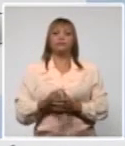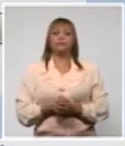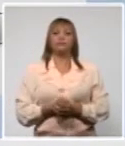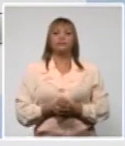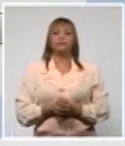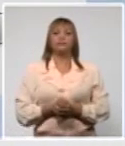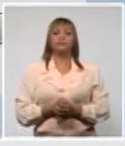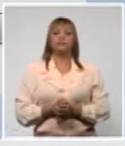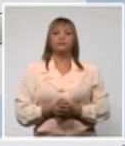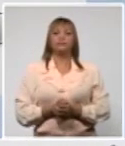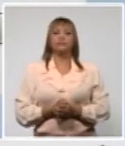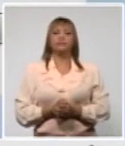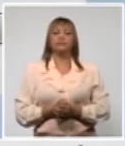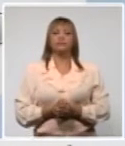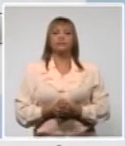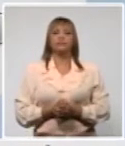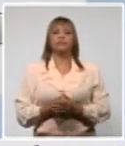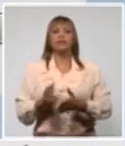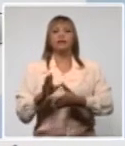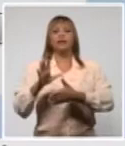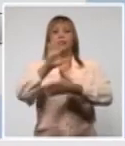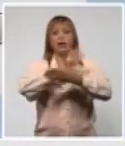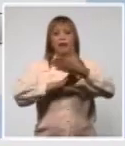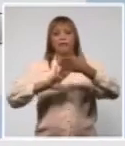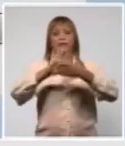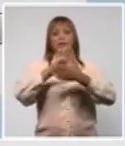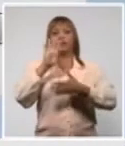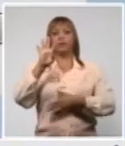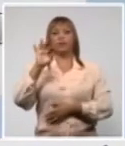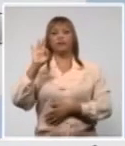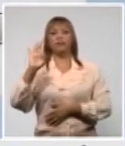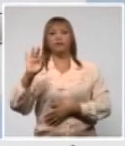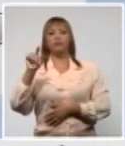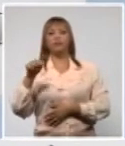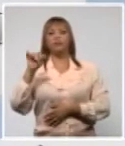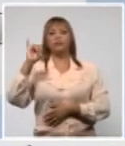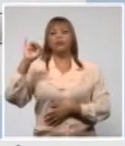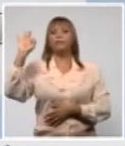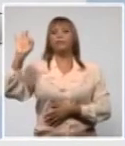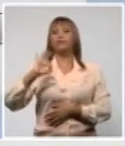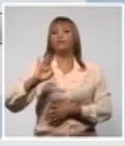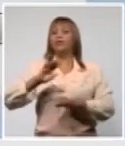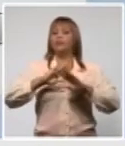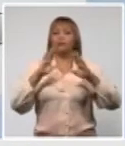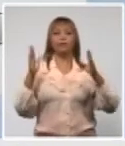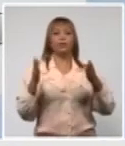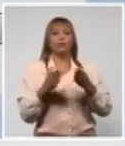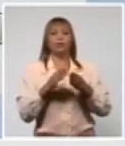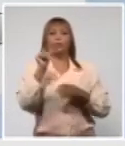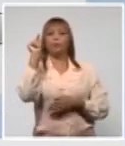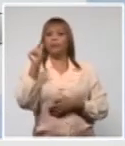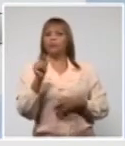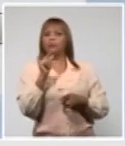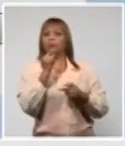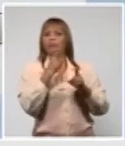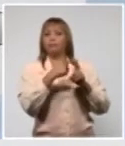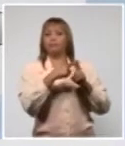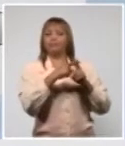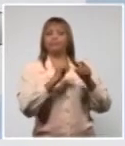2,801 people died for COVID-19 in the Americas yesterday, what brings the regional death toll to